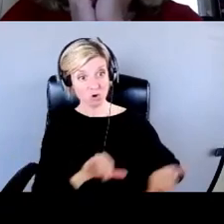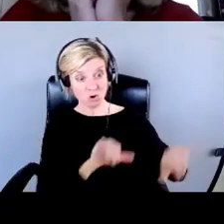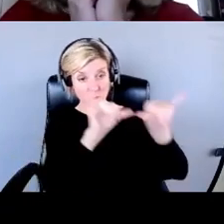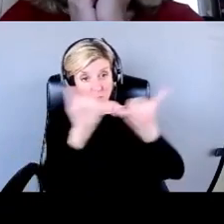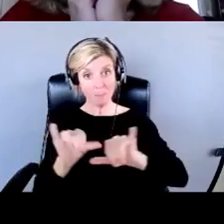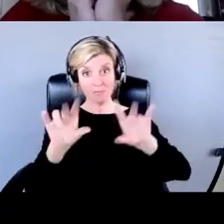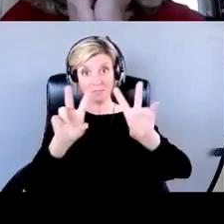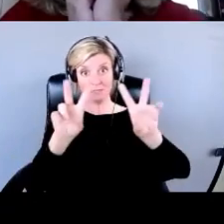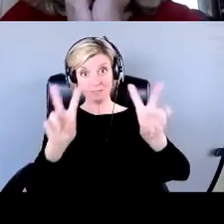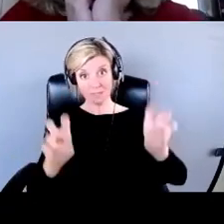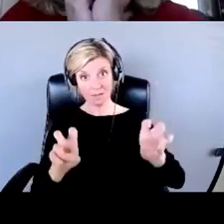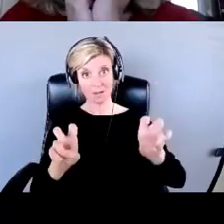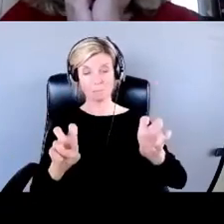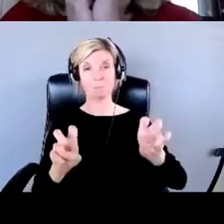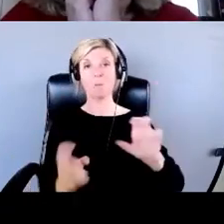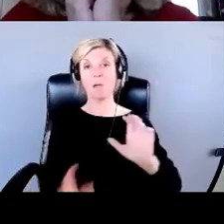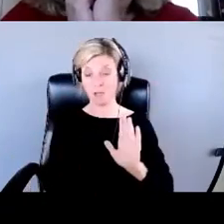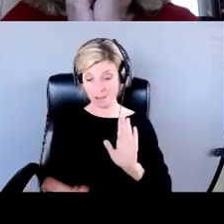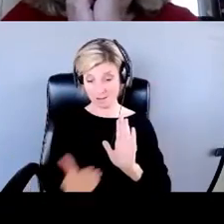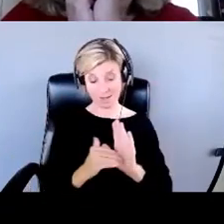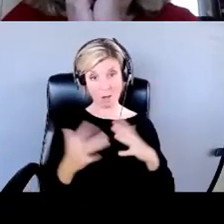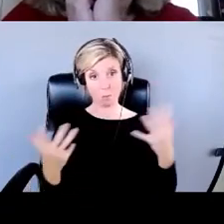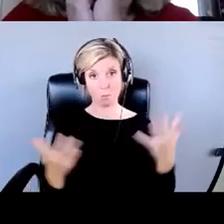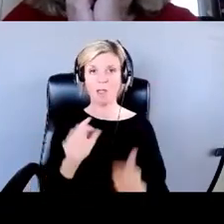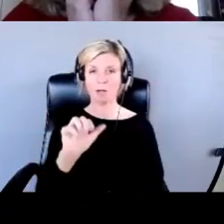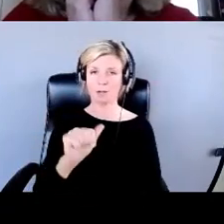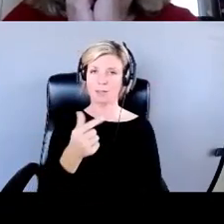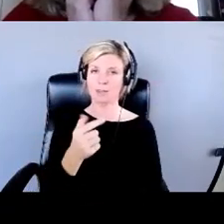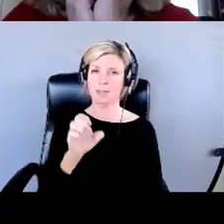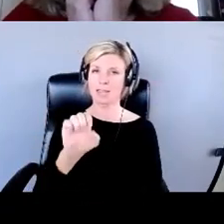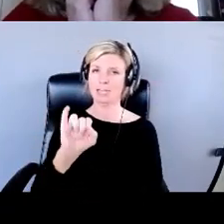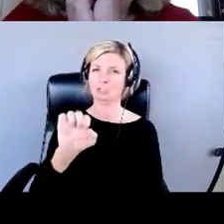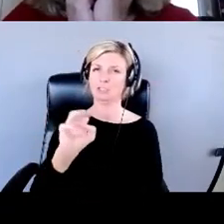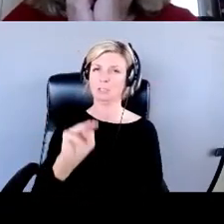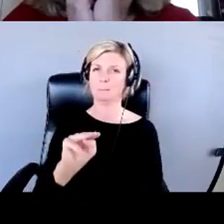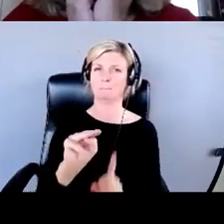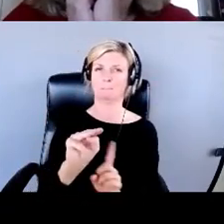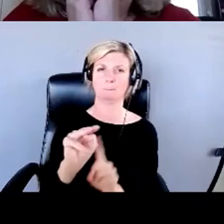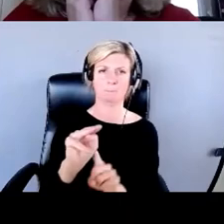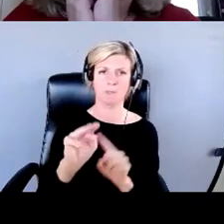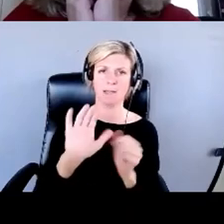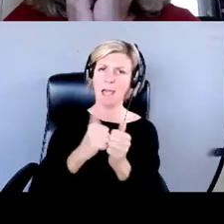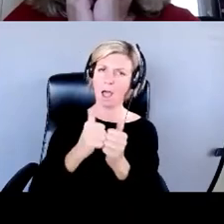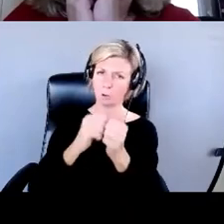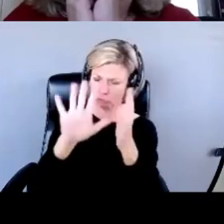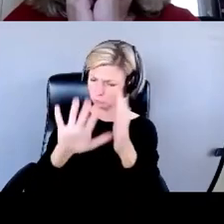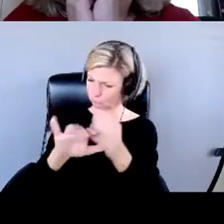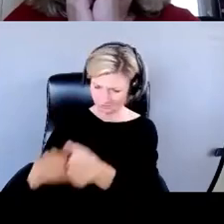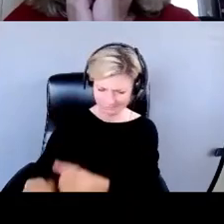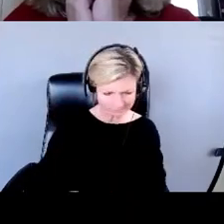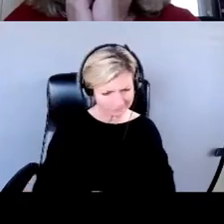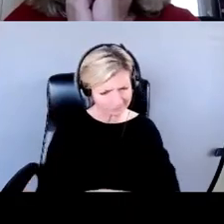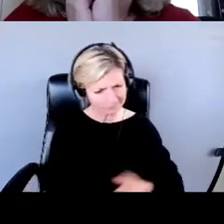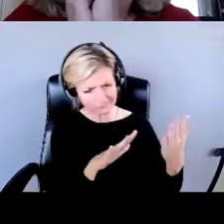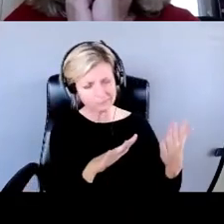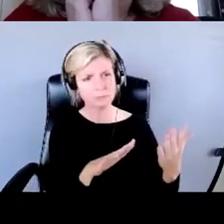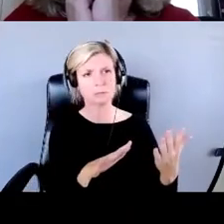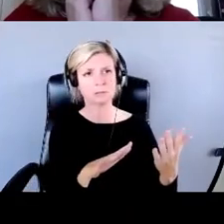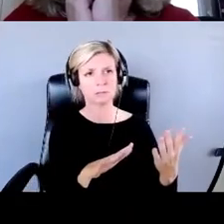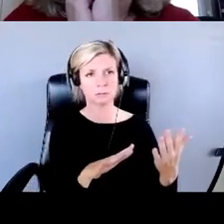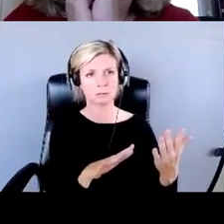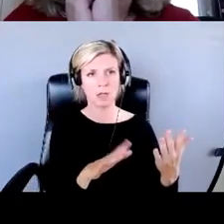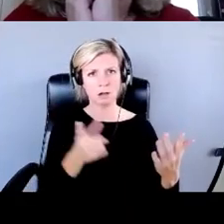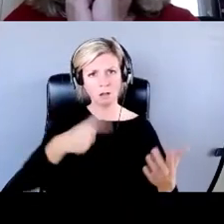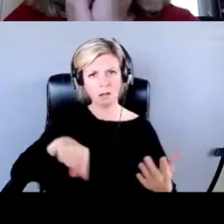and nationally is very much about ageism and how can we change that? And how can we address the internalized kinds of ageism